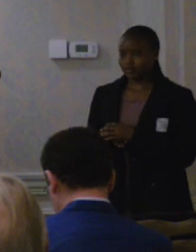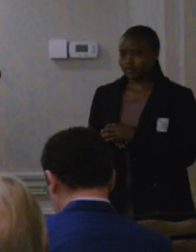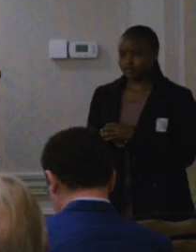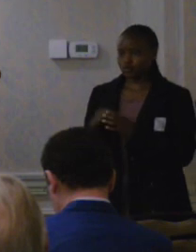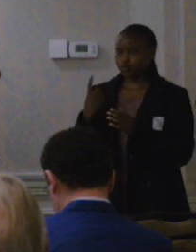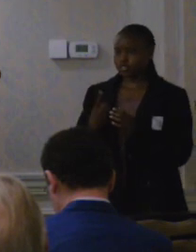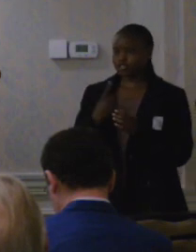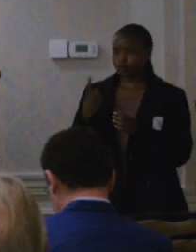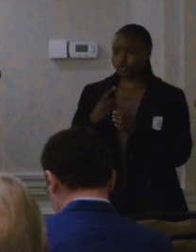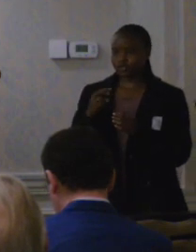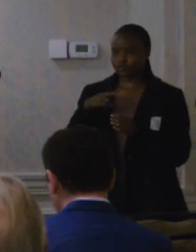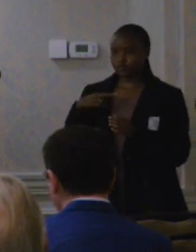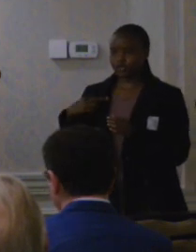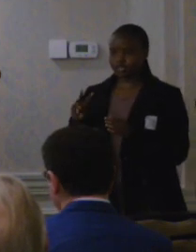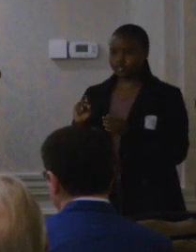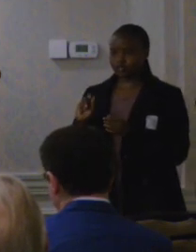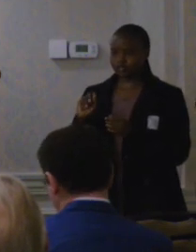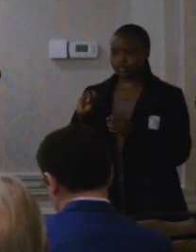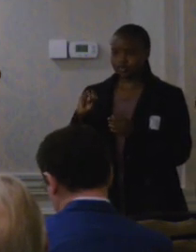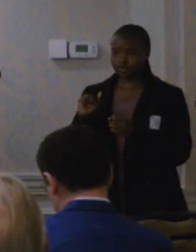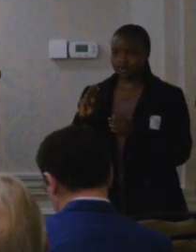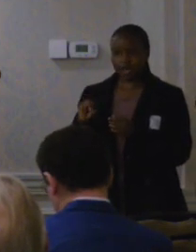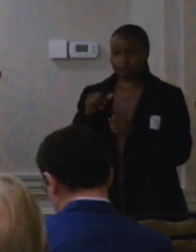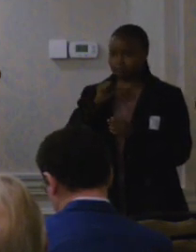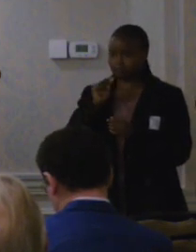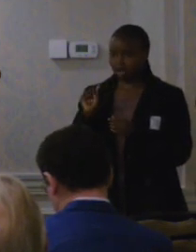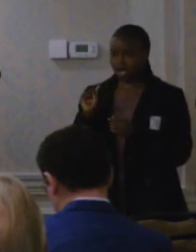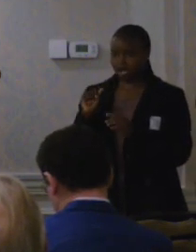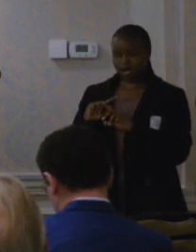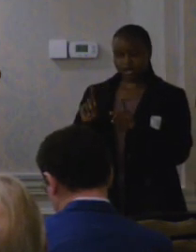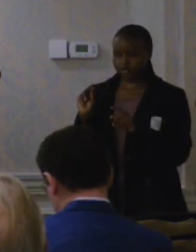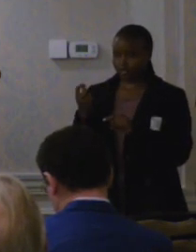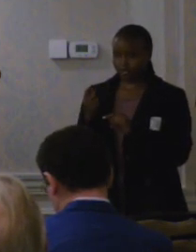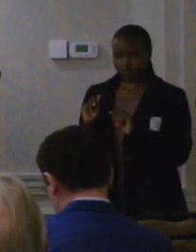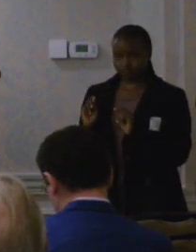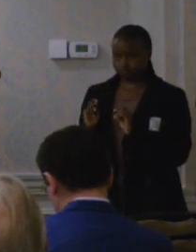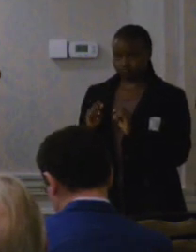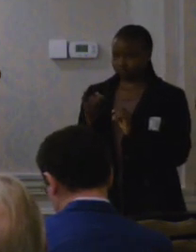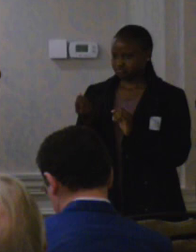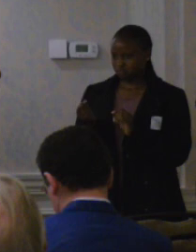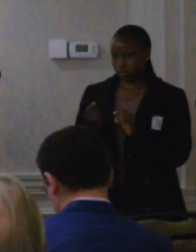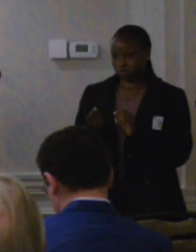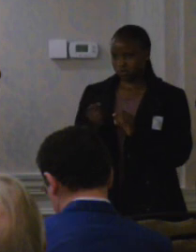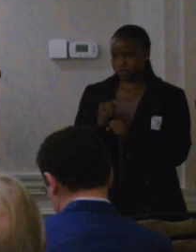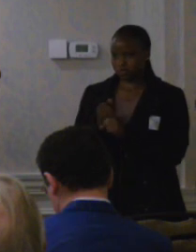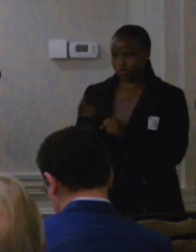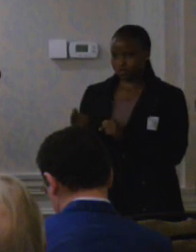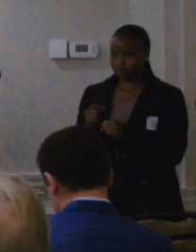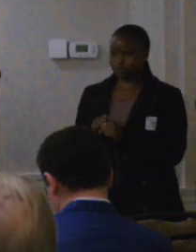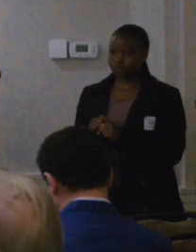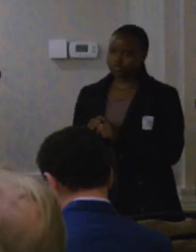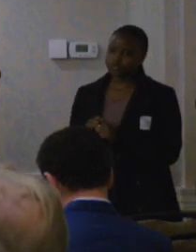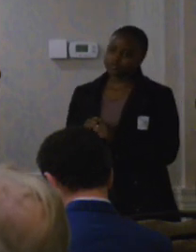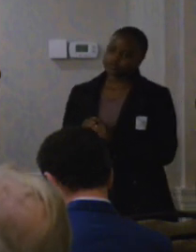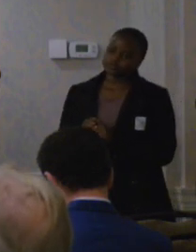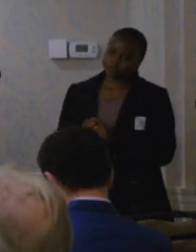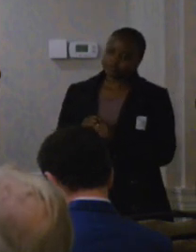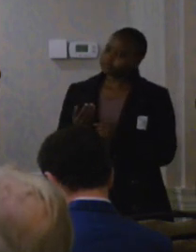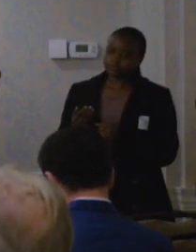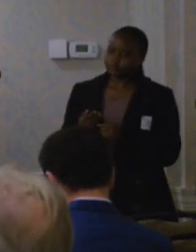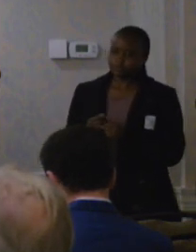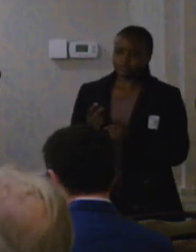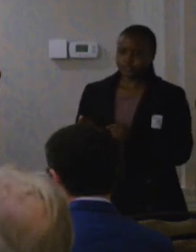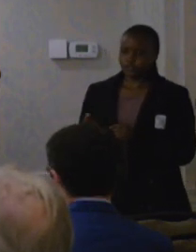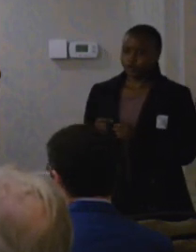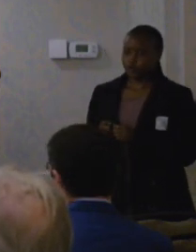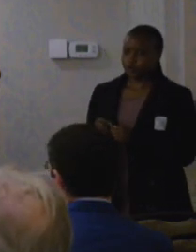preparation, the support, and how to motivate the people can go in the whole process, and not about the participate in